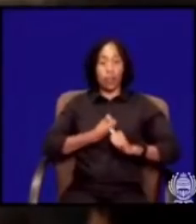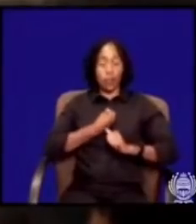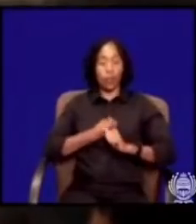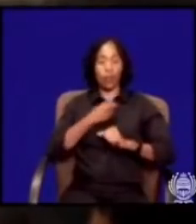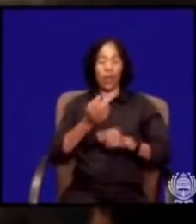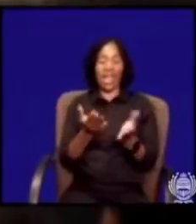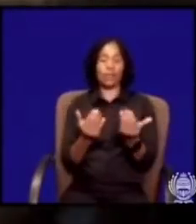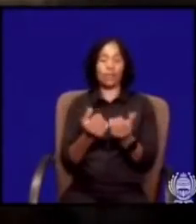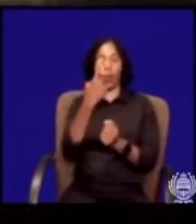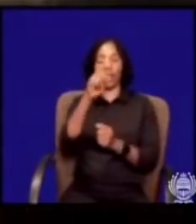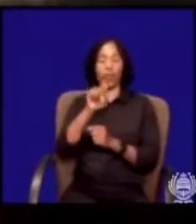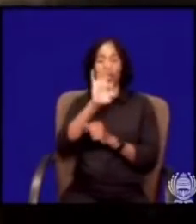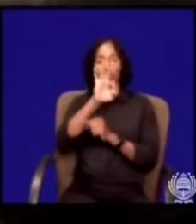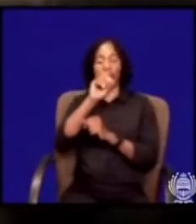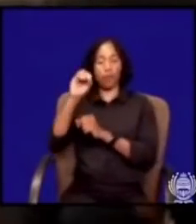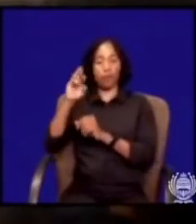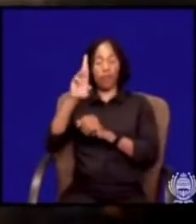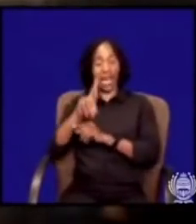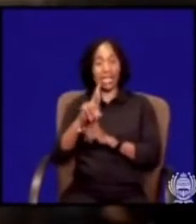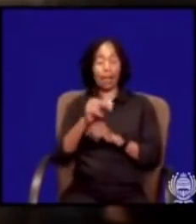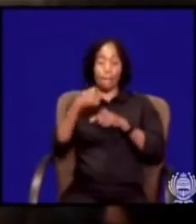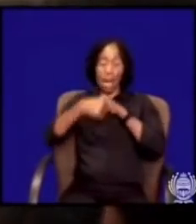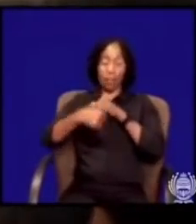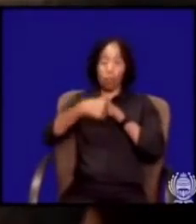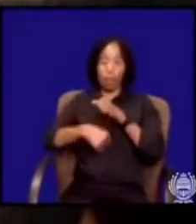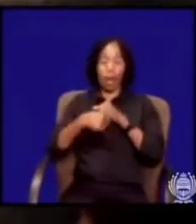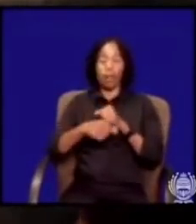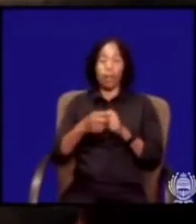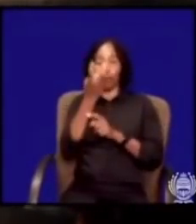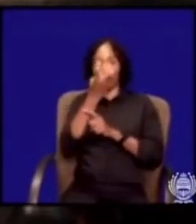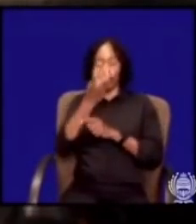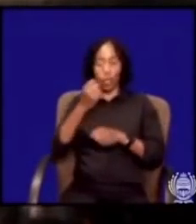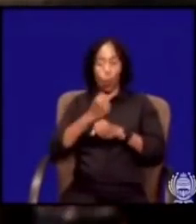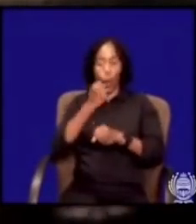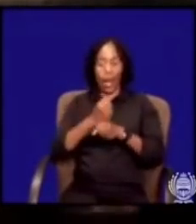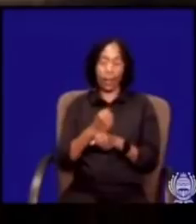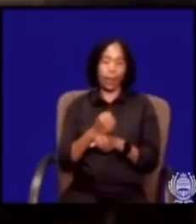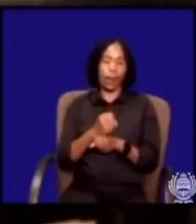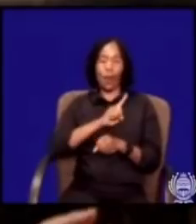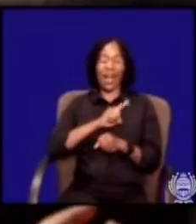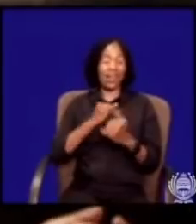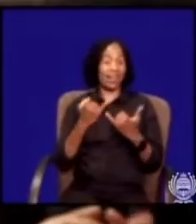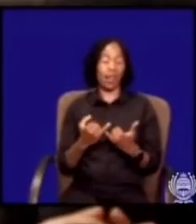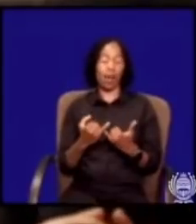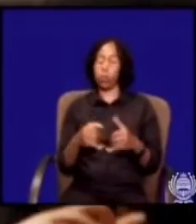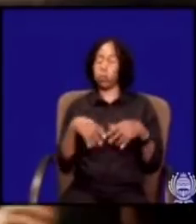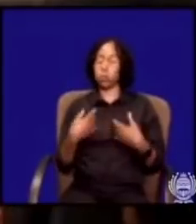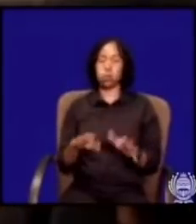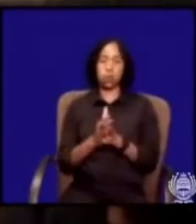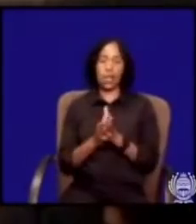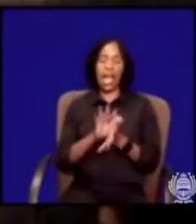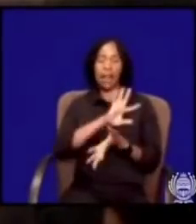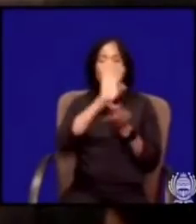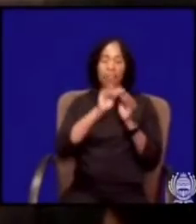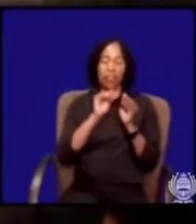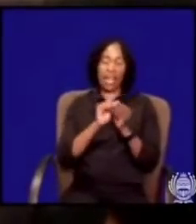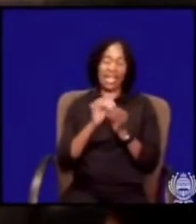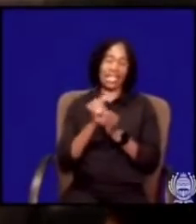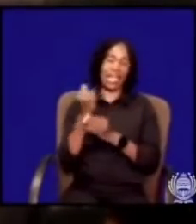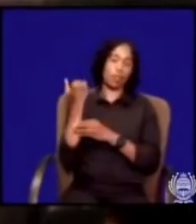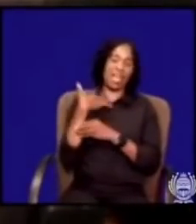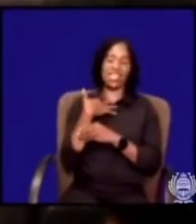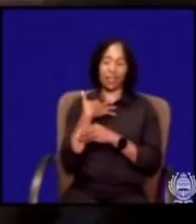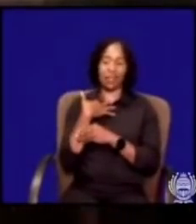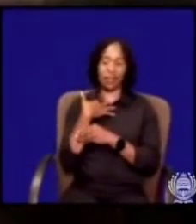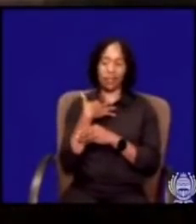month looking for jobs in this country. With the cost of living continuing to become more expensive, what